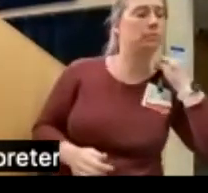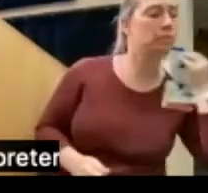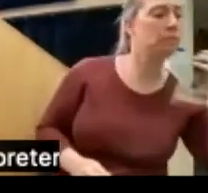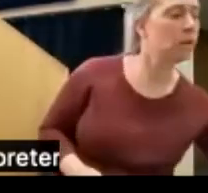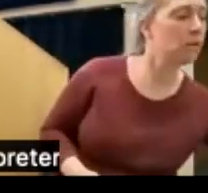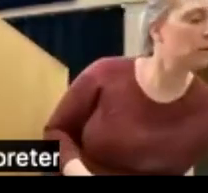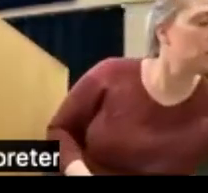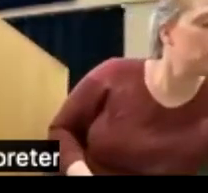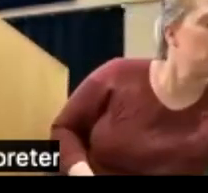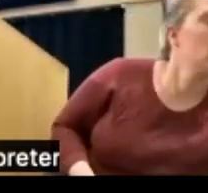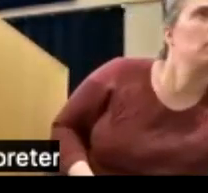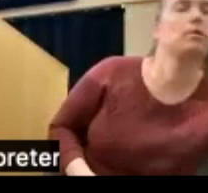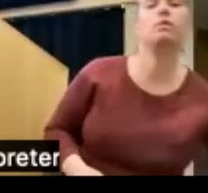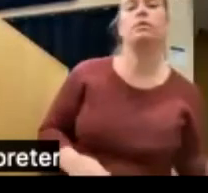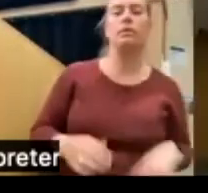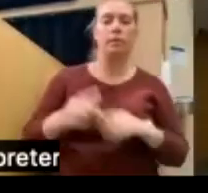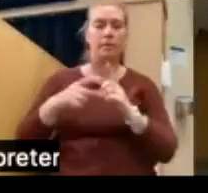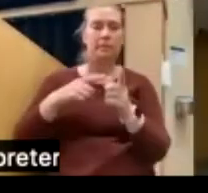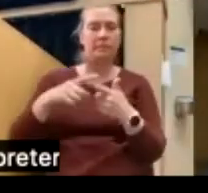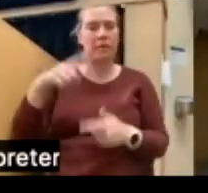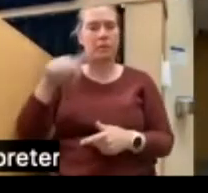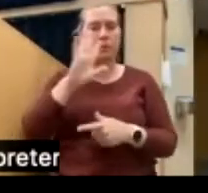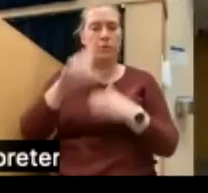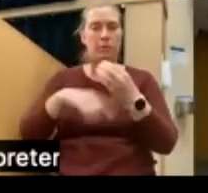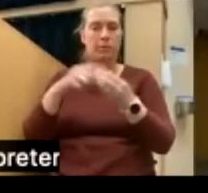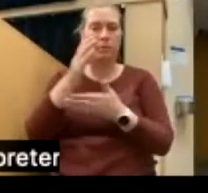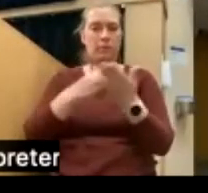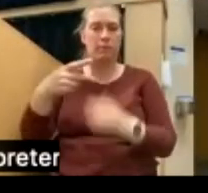you can use as you continue to think about this.